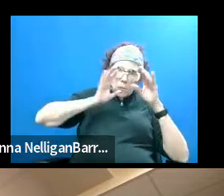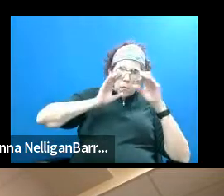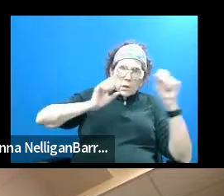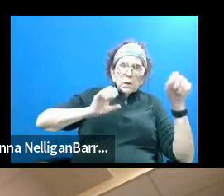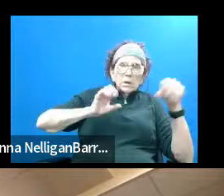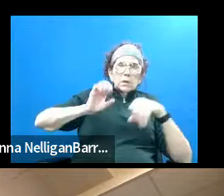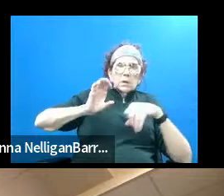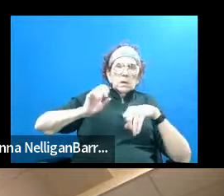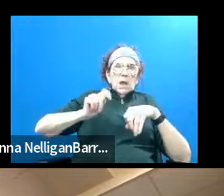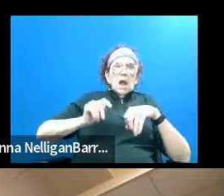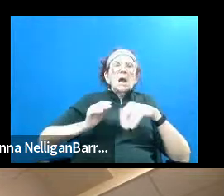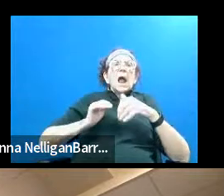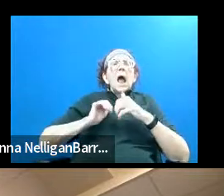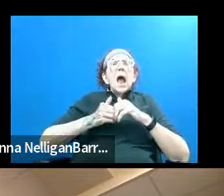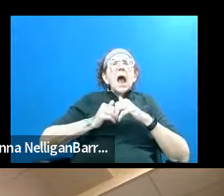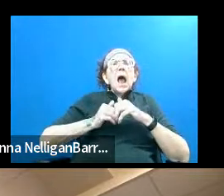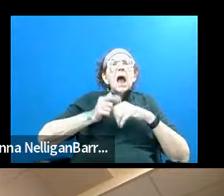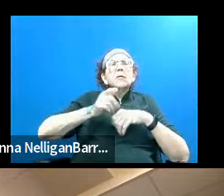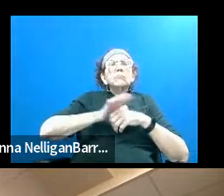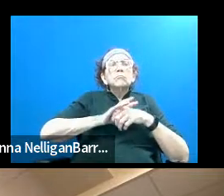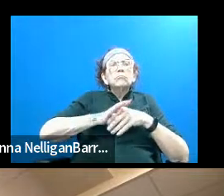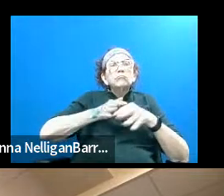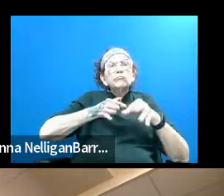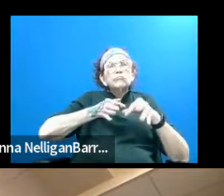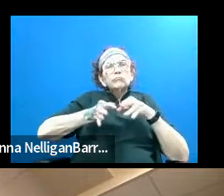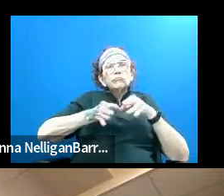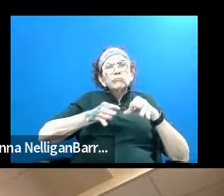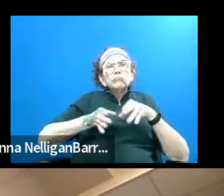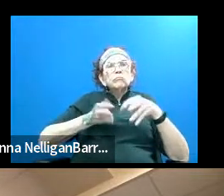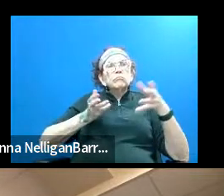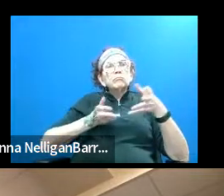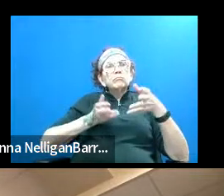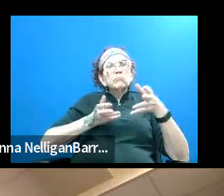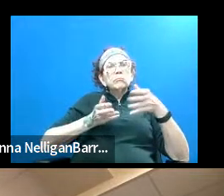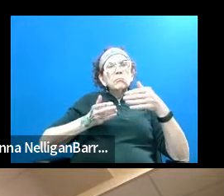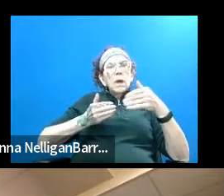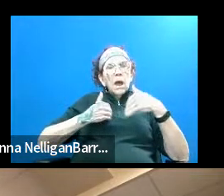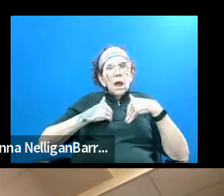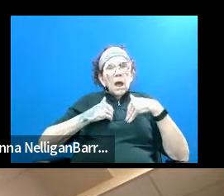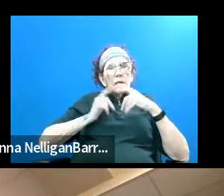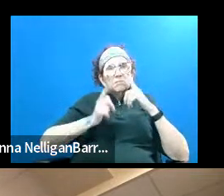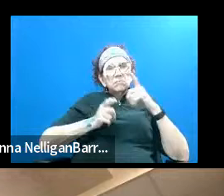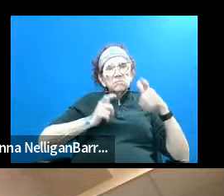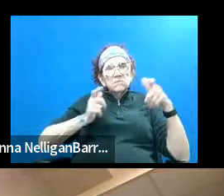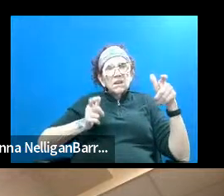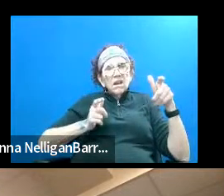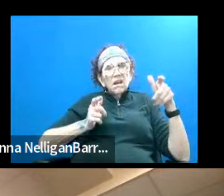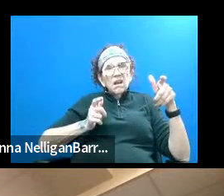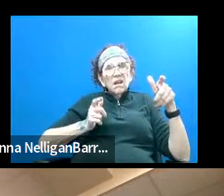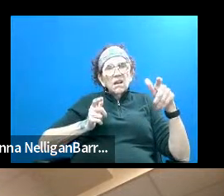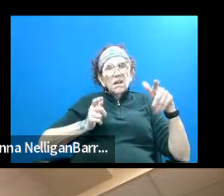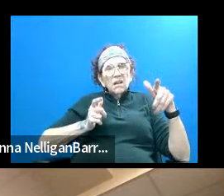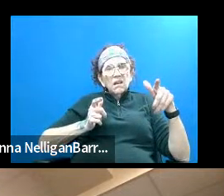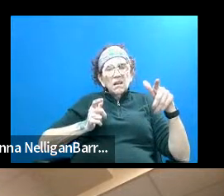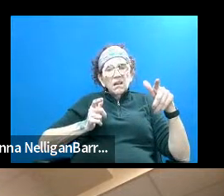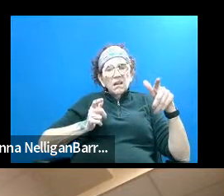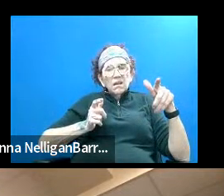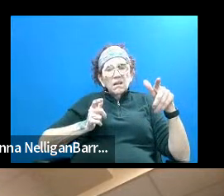defined? Will there be one big one, or is there an opportunity for smaller ones that have a different focus?